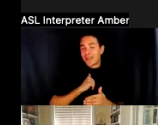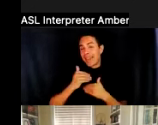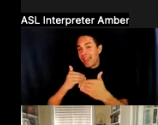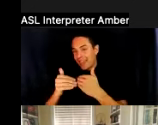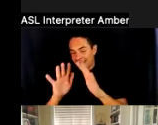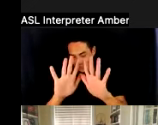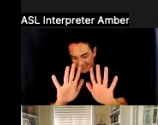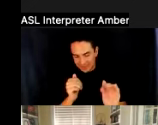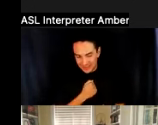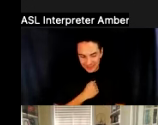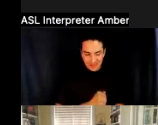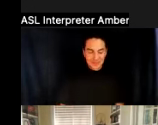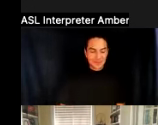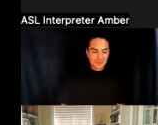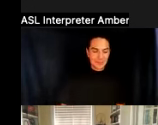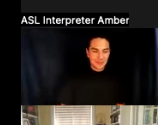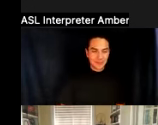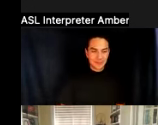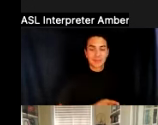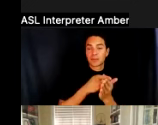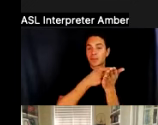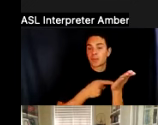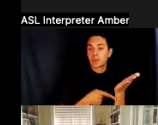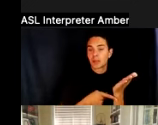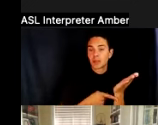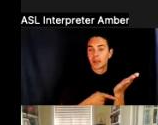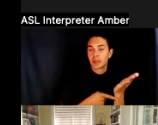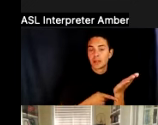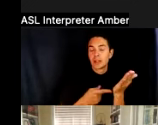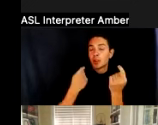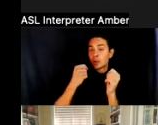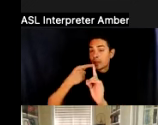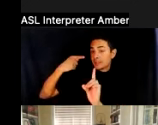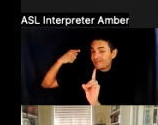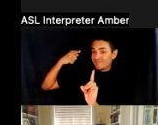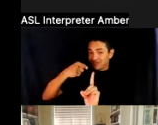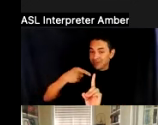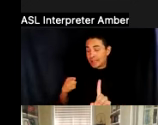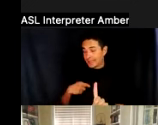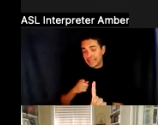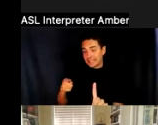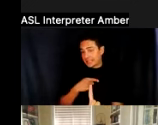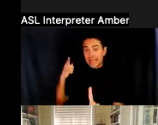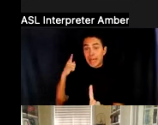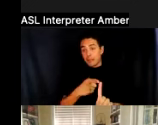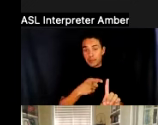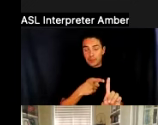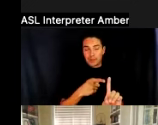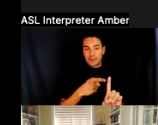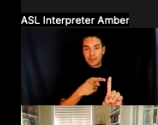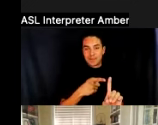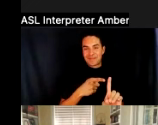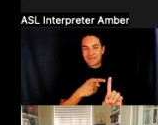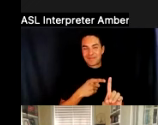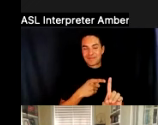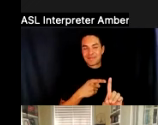So what I was trying to get to is that it's really important that I